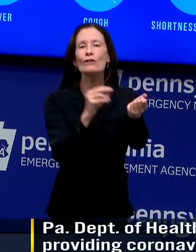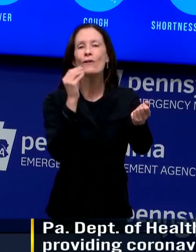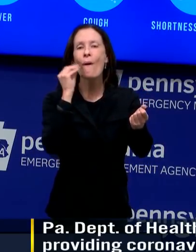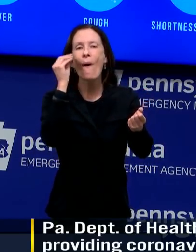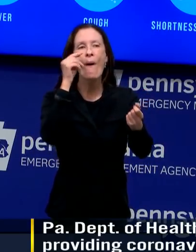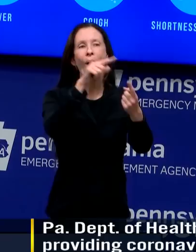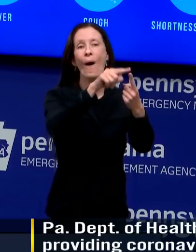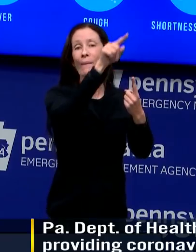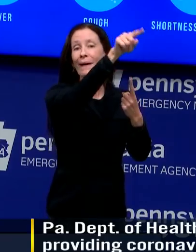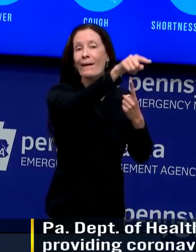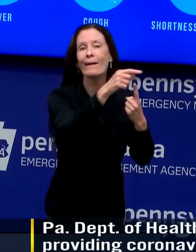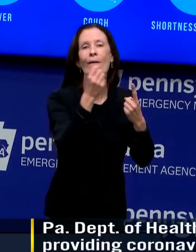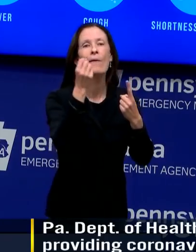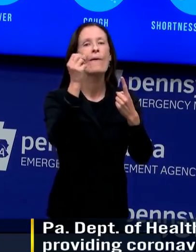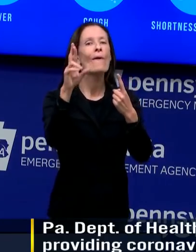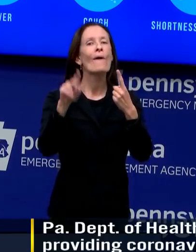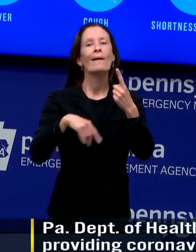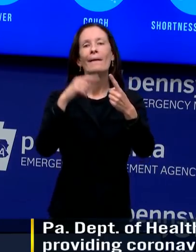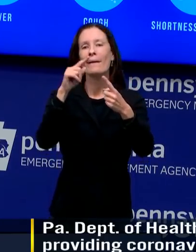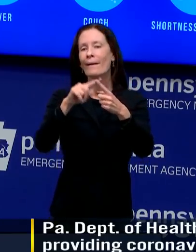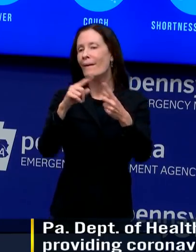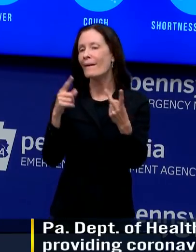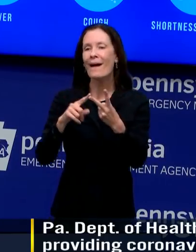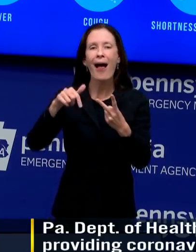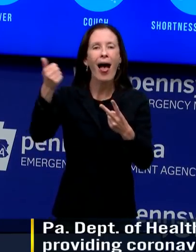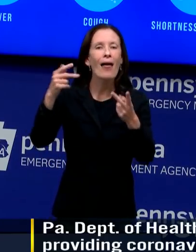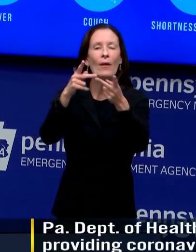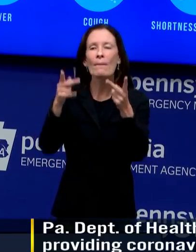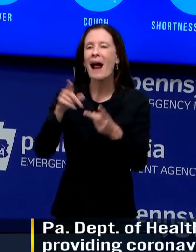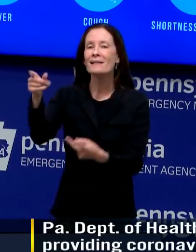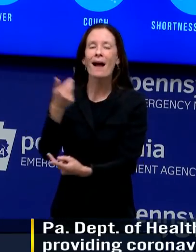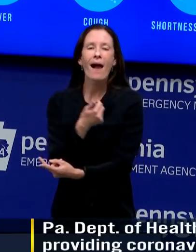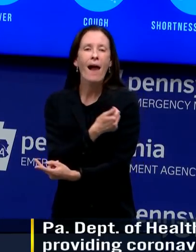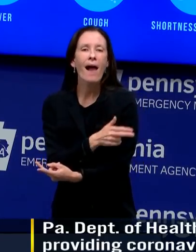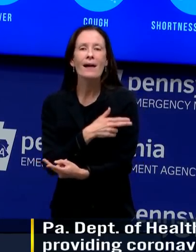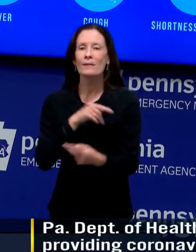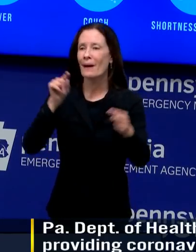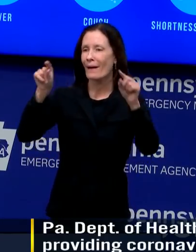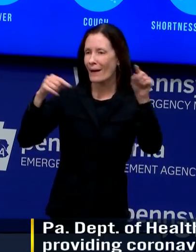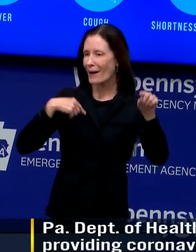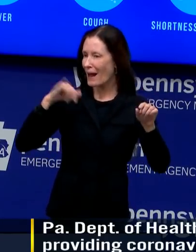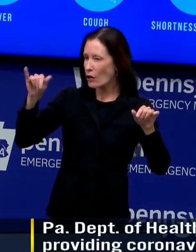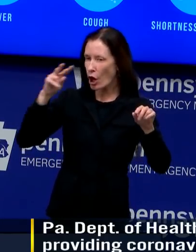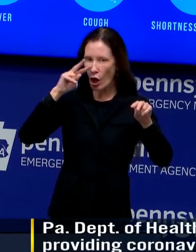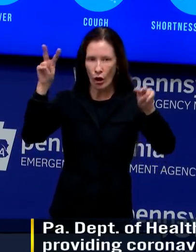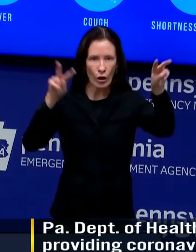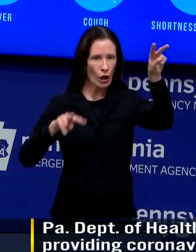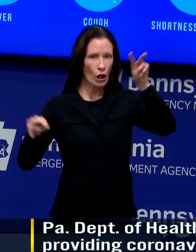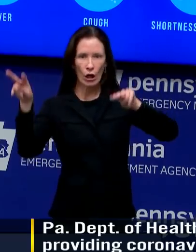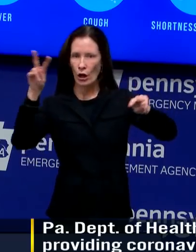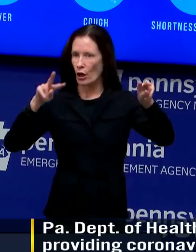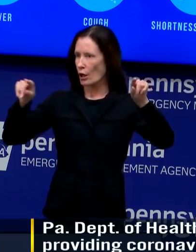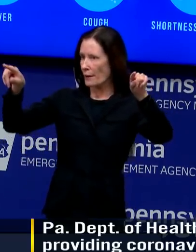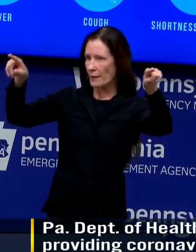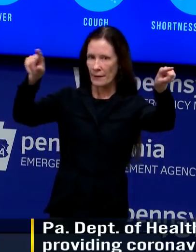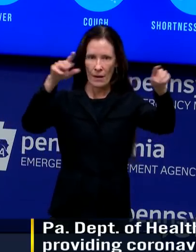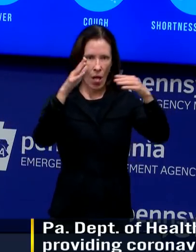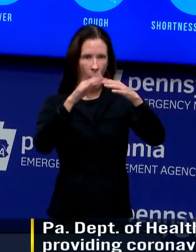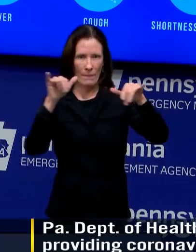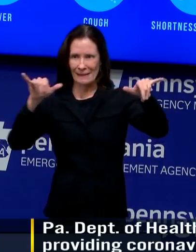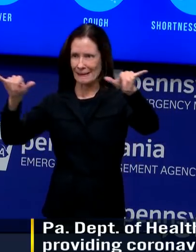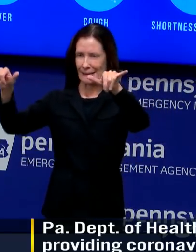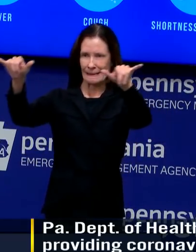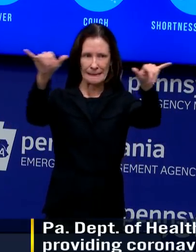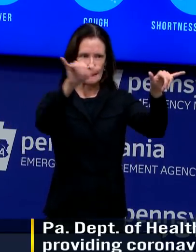our data and that we're all on the same page. One more question from Spotlight PA. This week saw two big spikes in the number of deaths